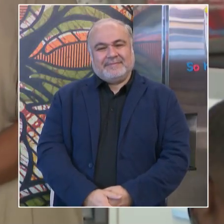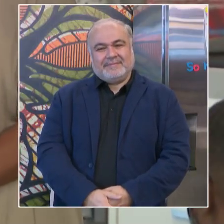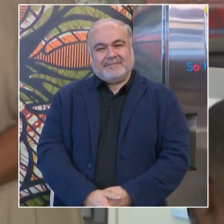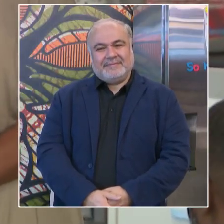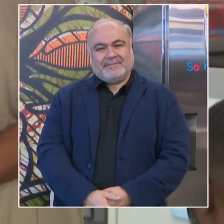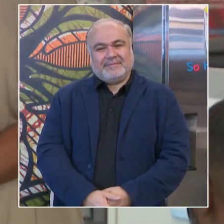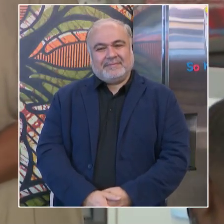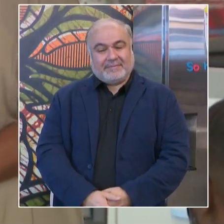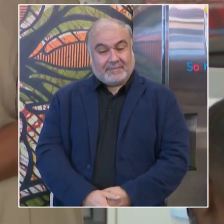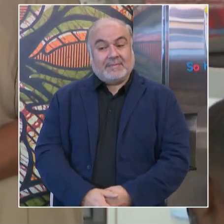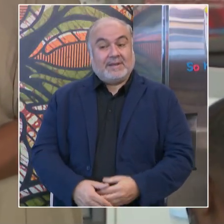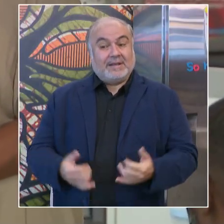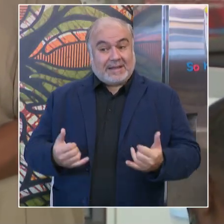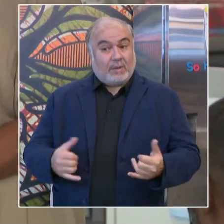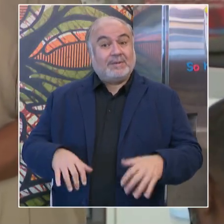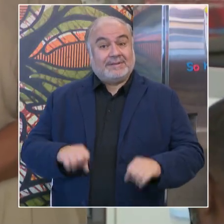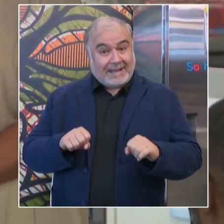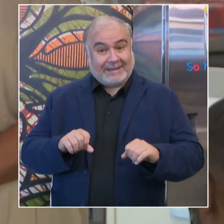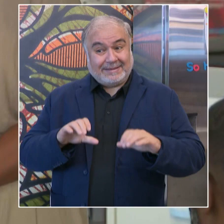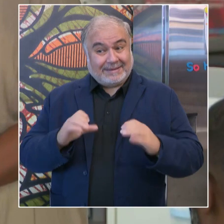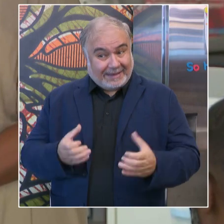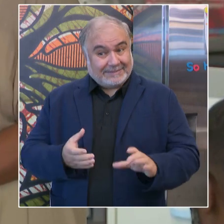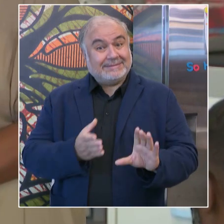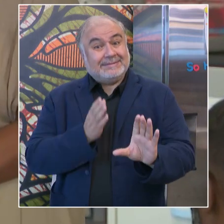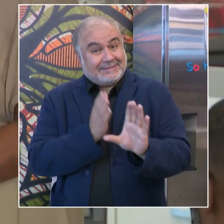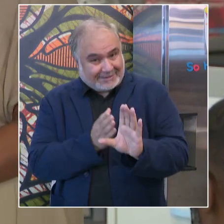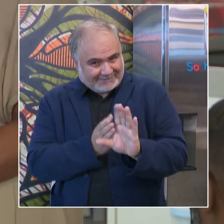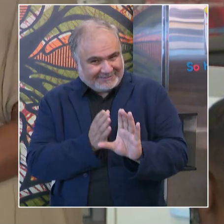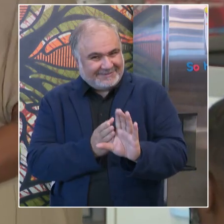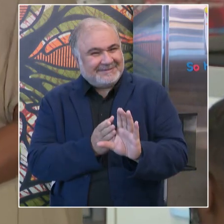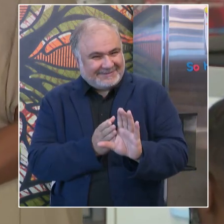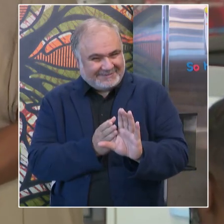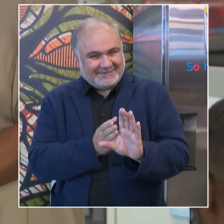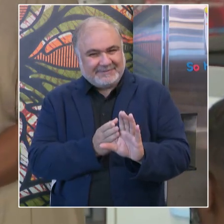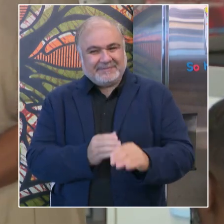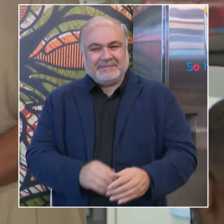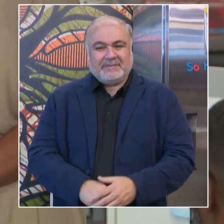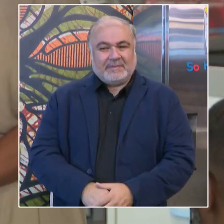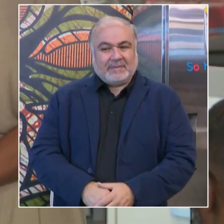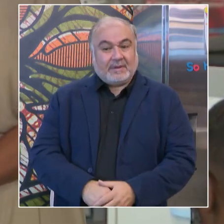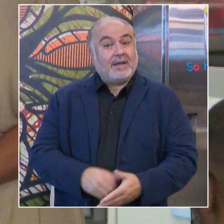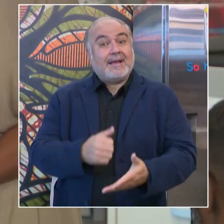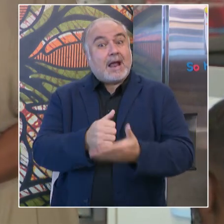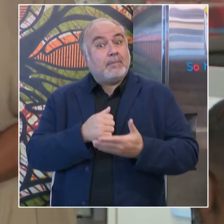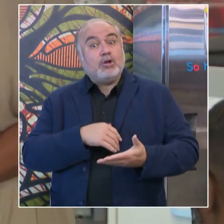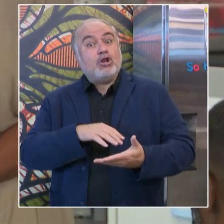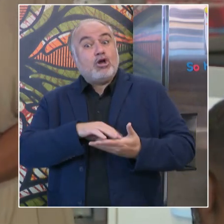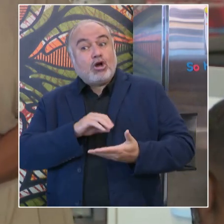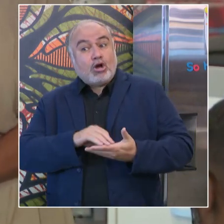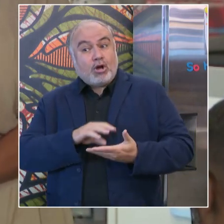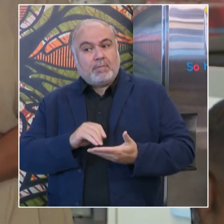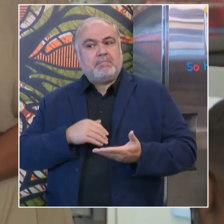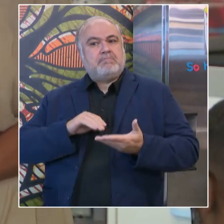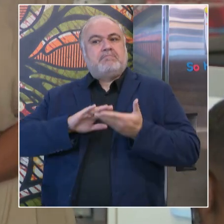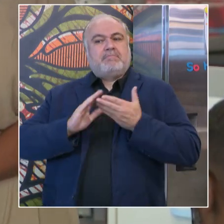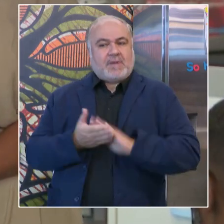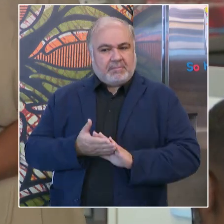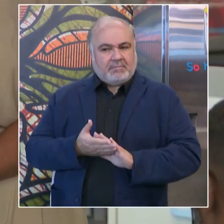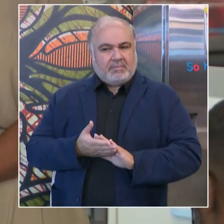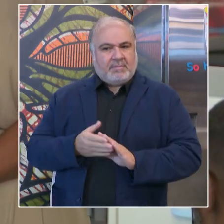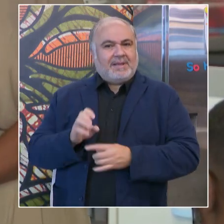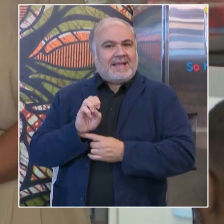Right now, I'm taking classes like psychology to learn skills that will prepare me to work as an EMT while I'm in college. The